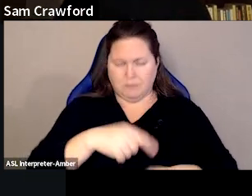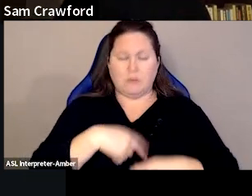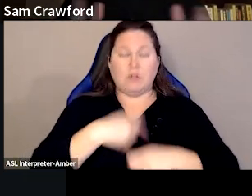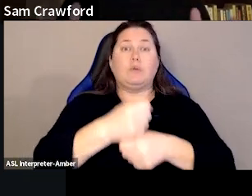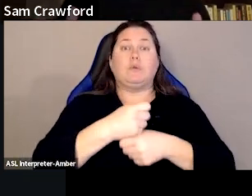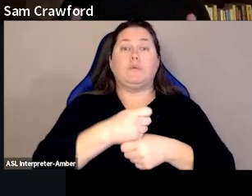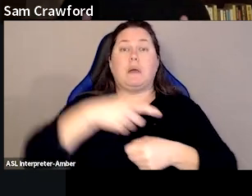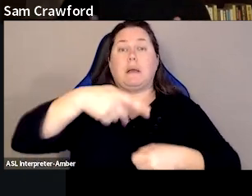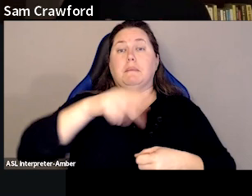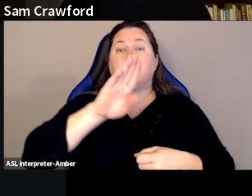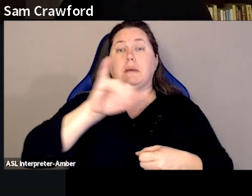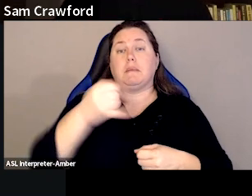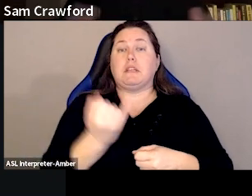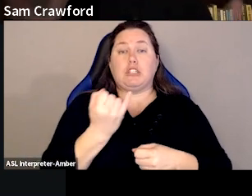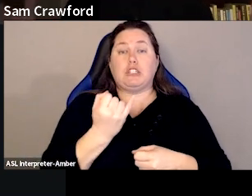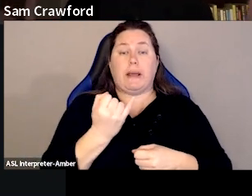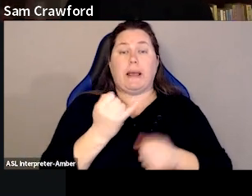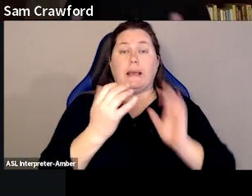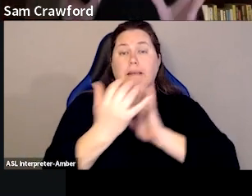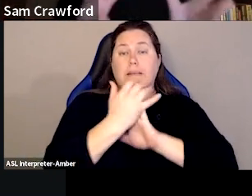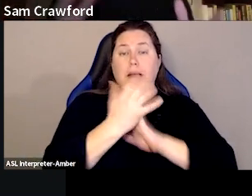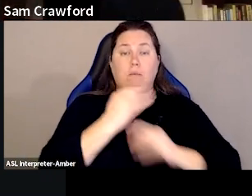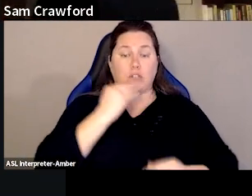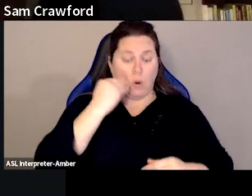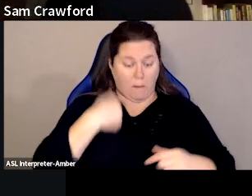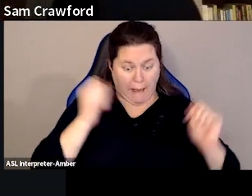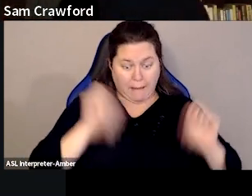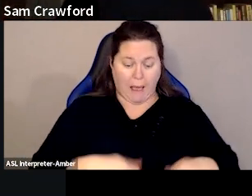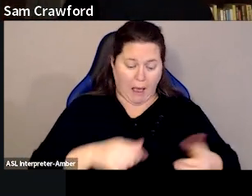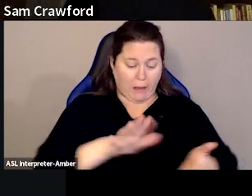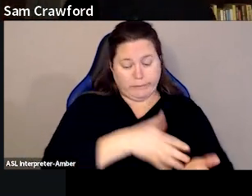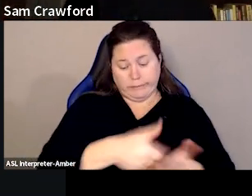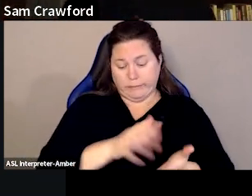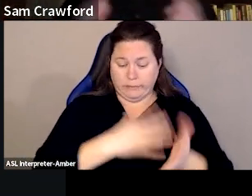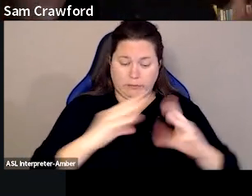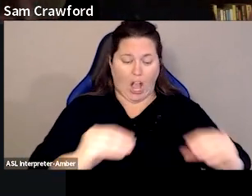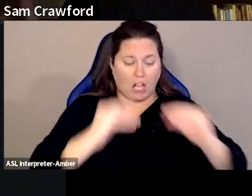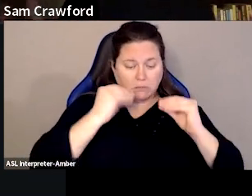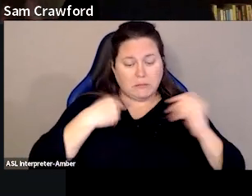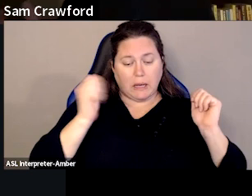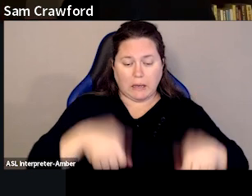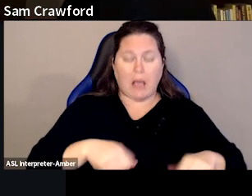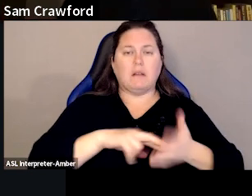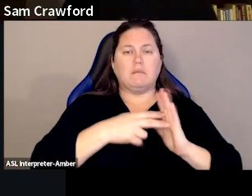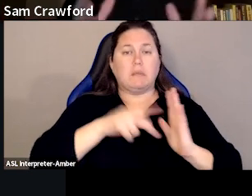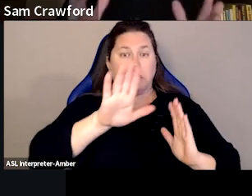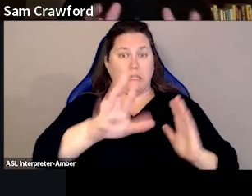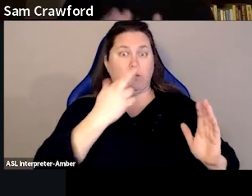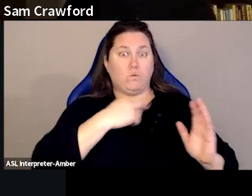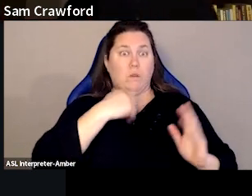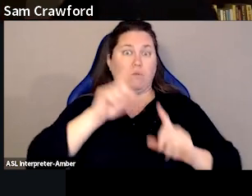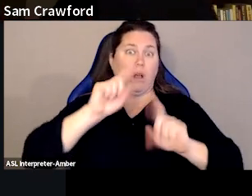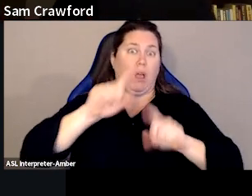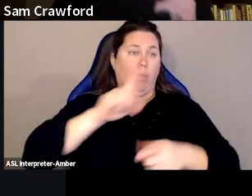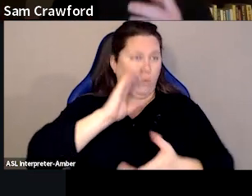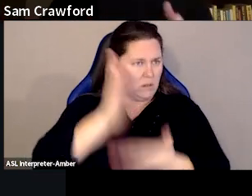people coming to Gordon's restaurants? Is he going to be out of a job because of your peanut butter sandwiches? Of course he isn't. There's